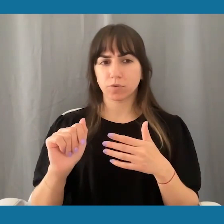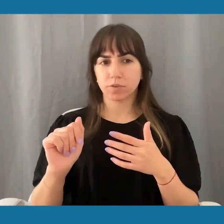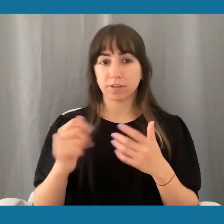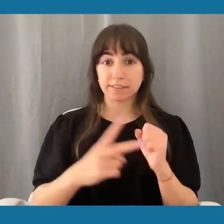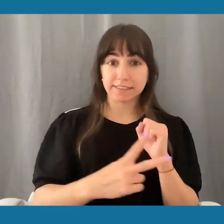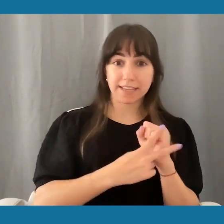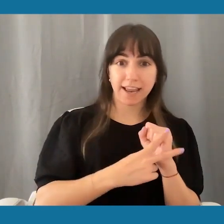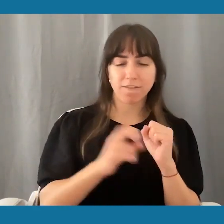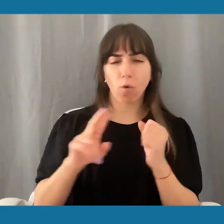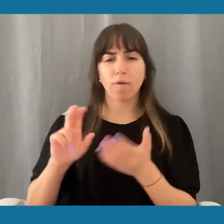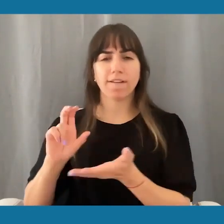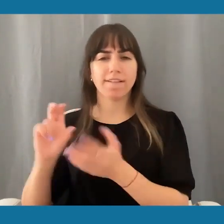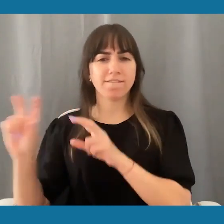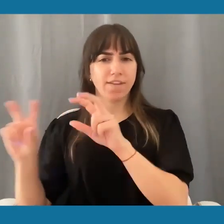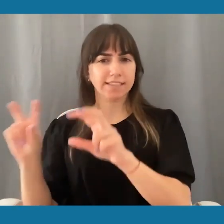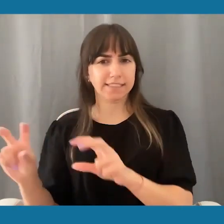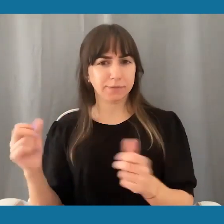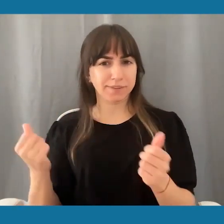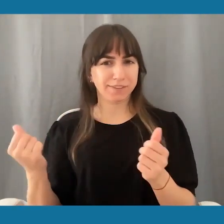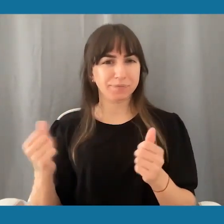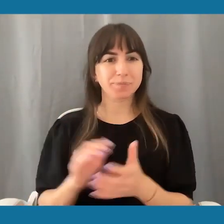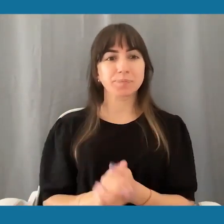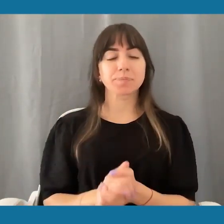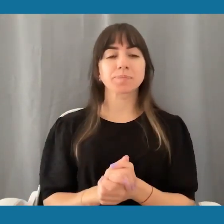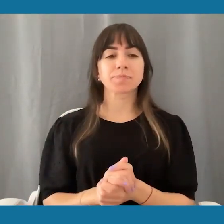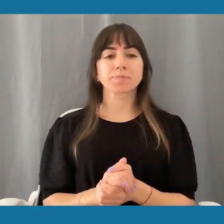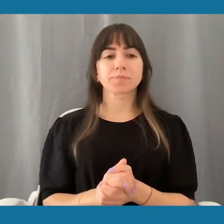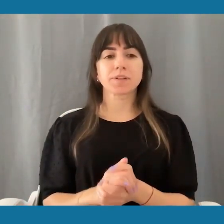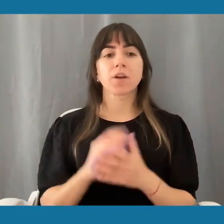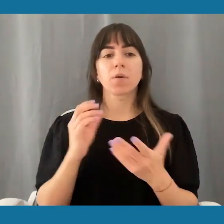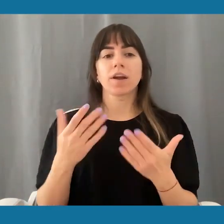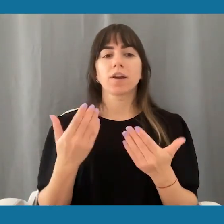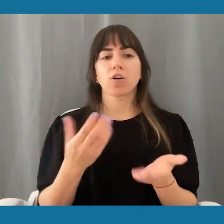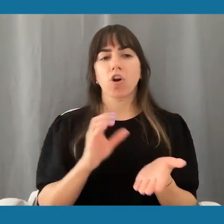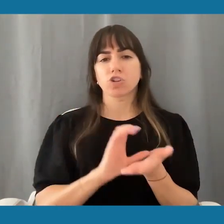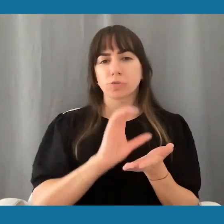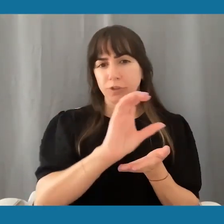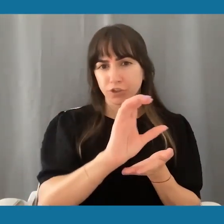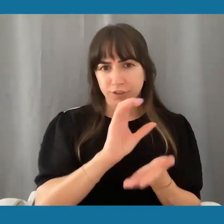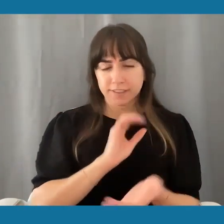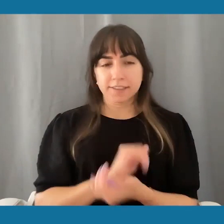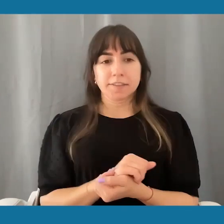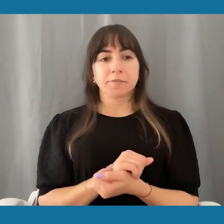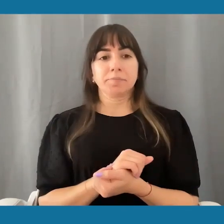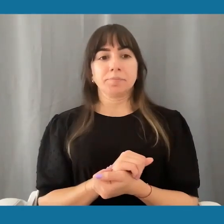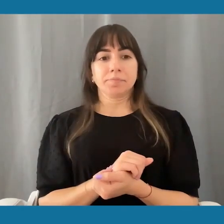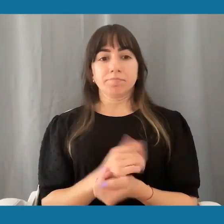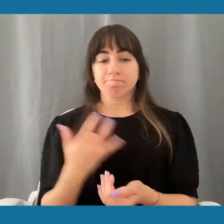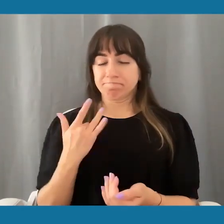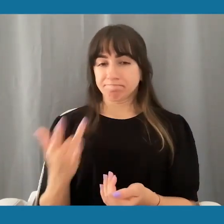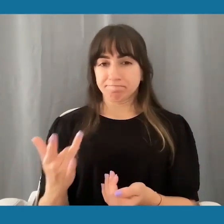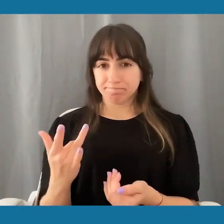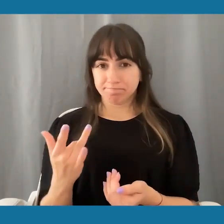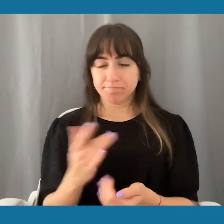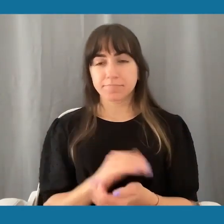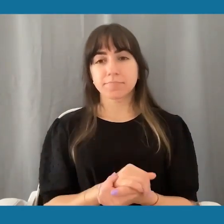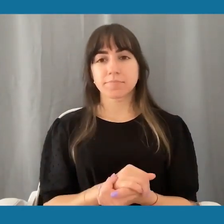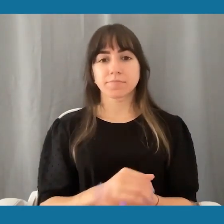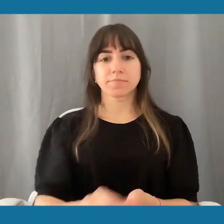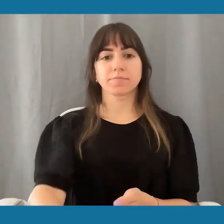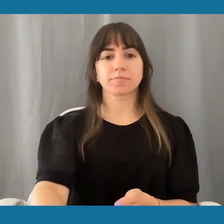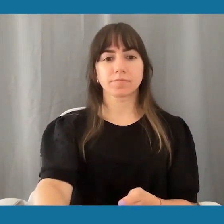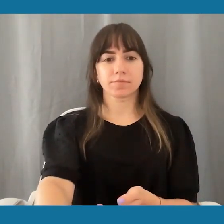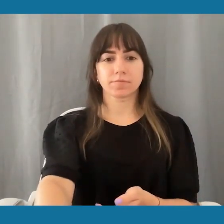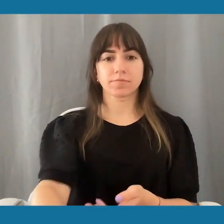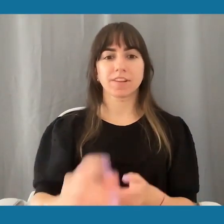mentioned, generally contributions are considered a completed gift and not income to the individual with a disability. So